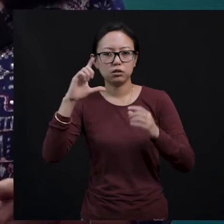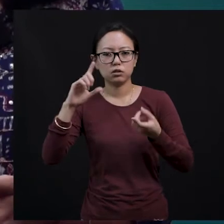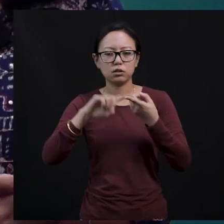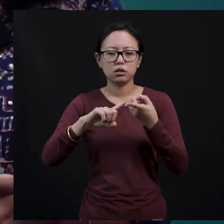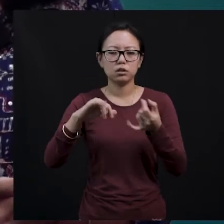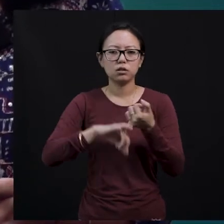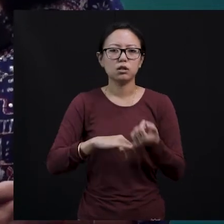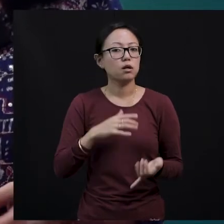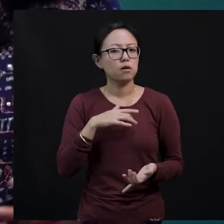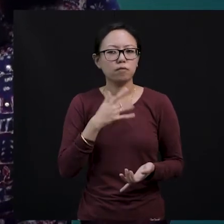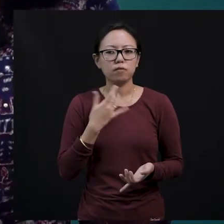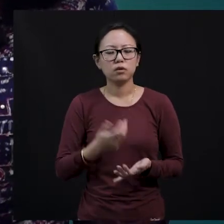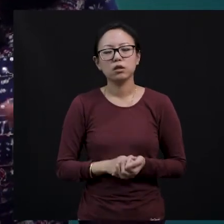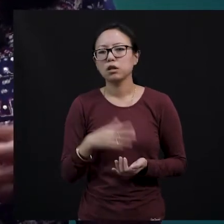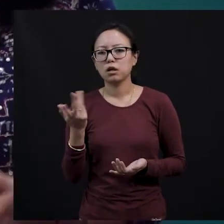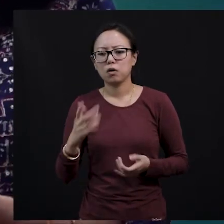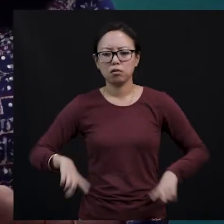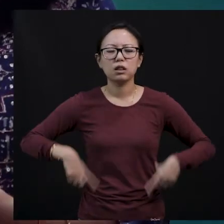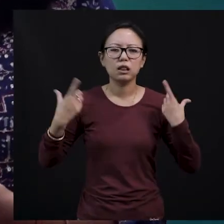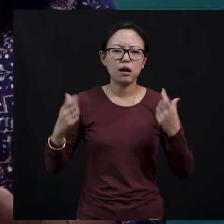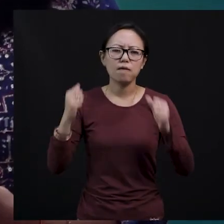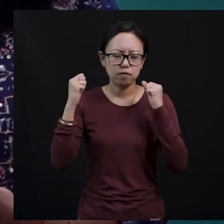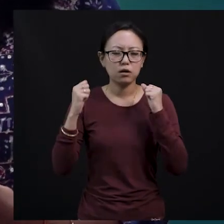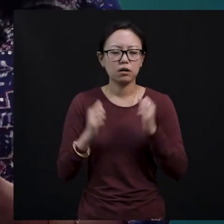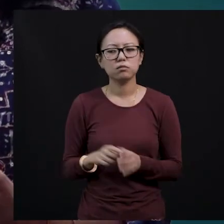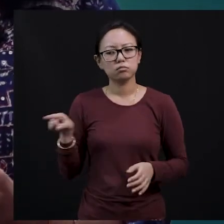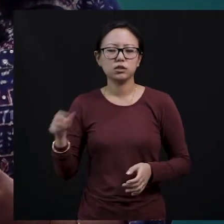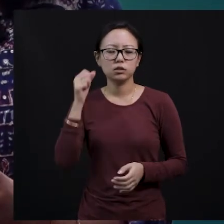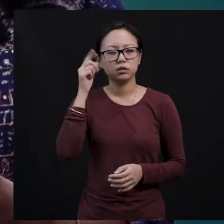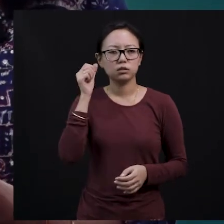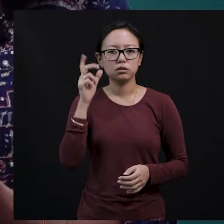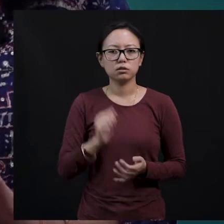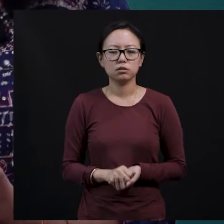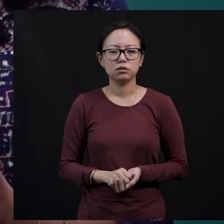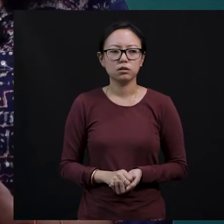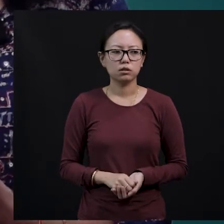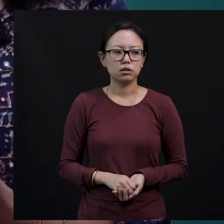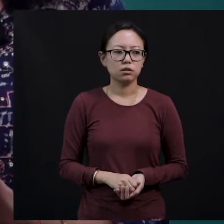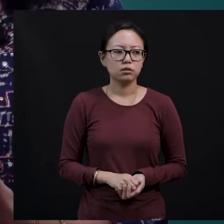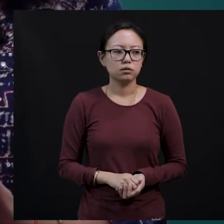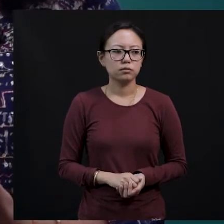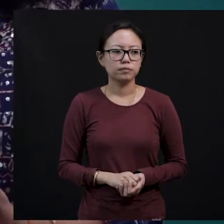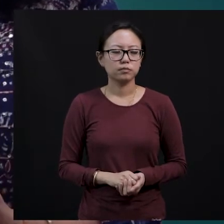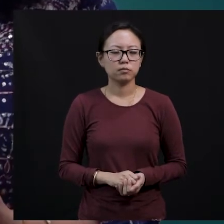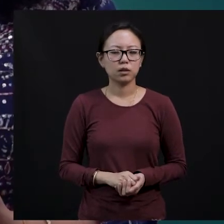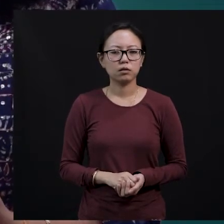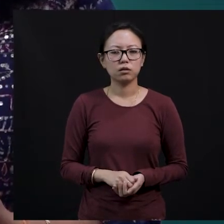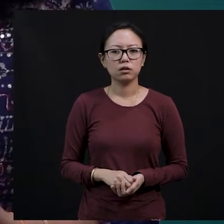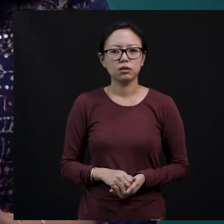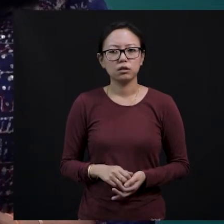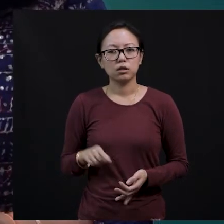Indian Constitution. He was our first law minister when we got independence in 1947 from the